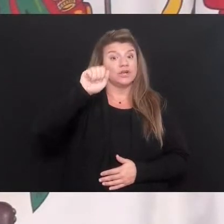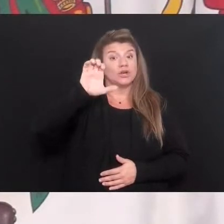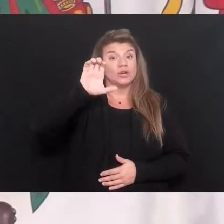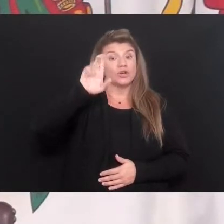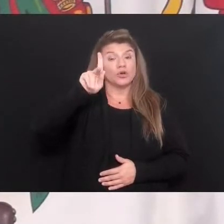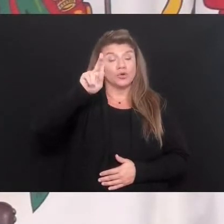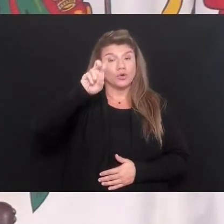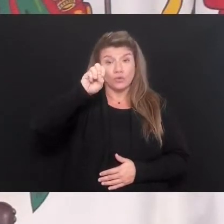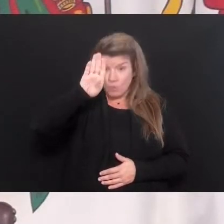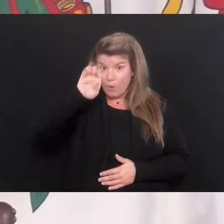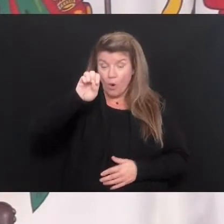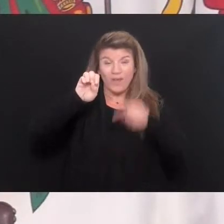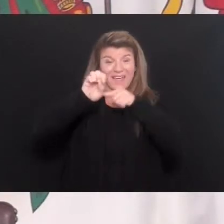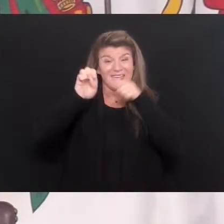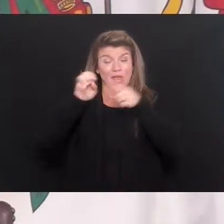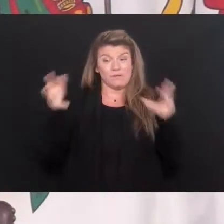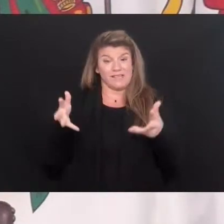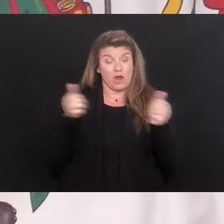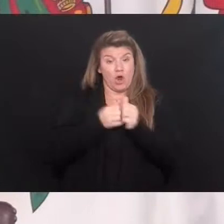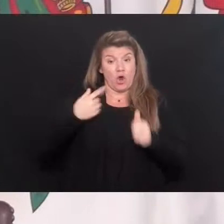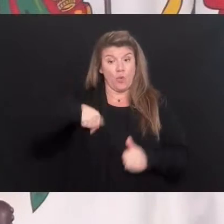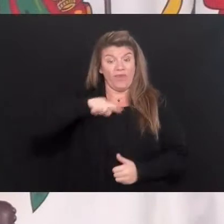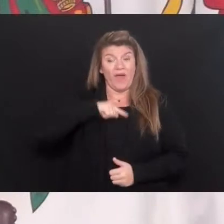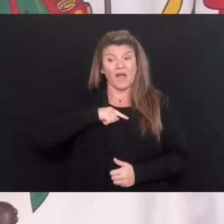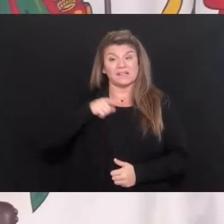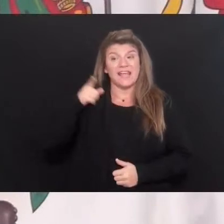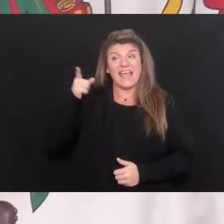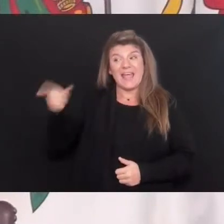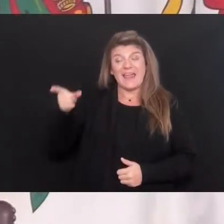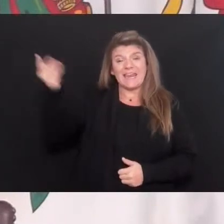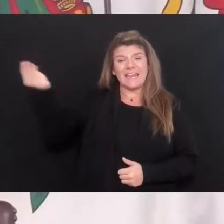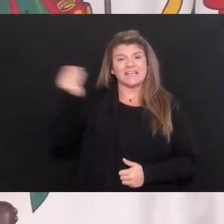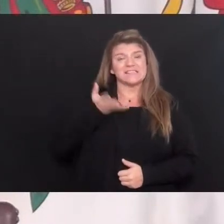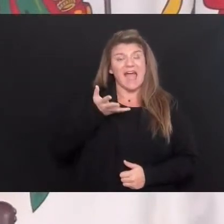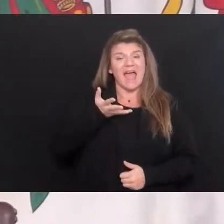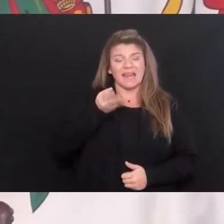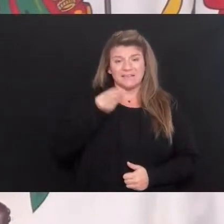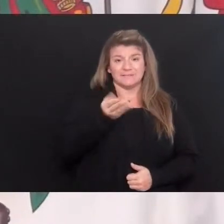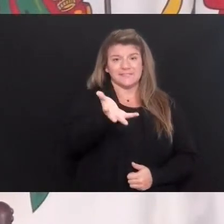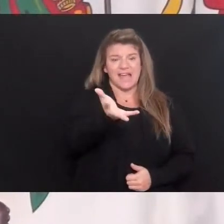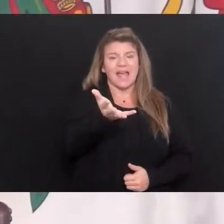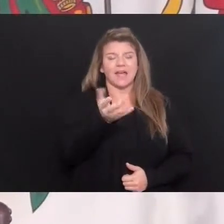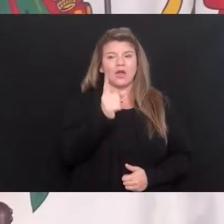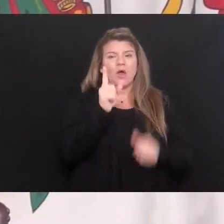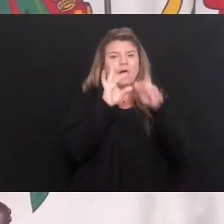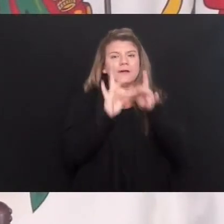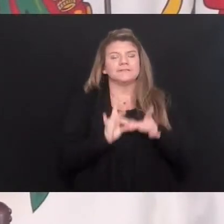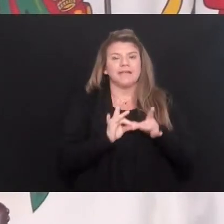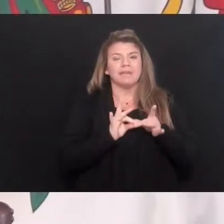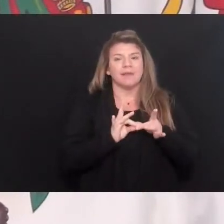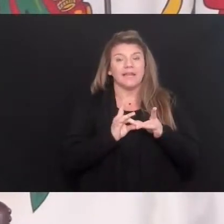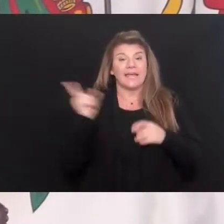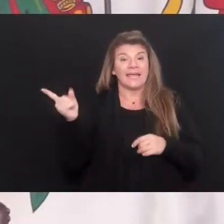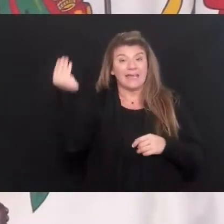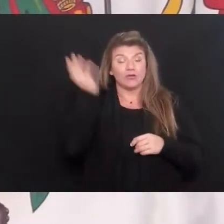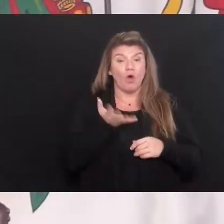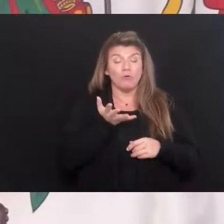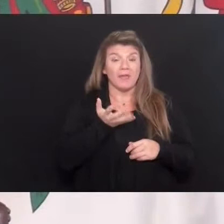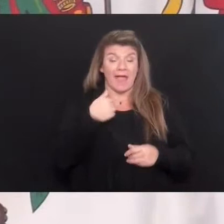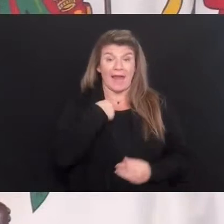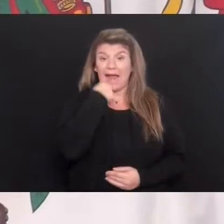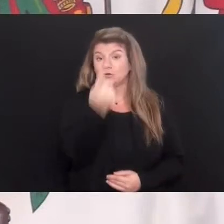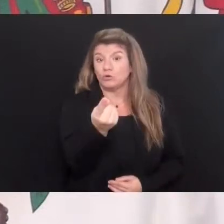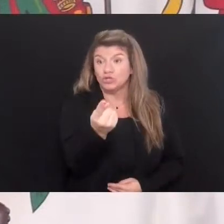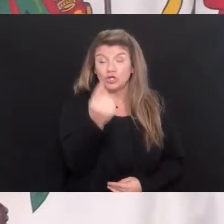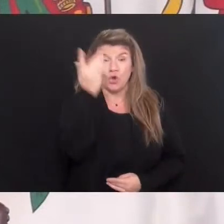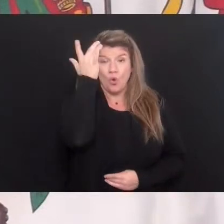us, and he passed on a statement to me that I related on to everyone, and because I thought it